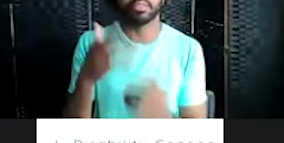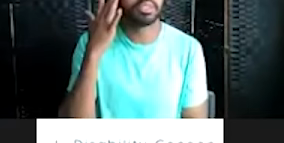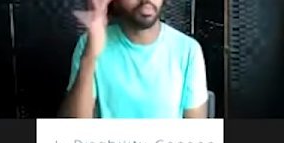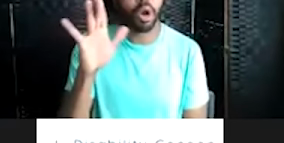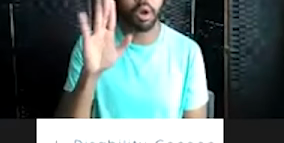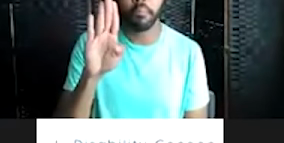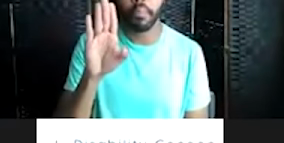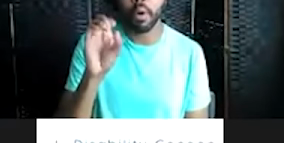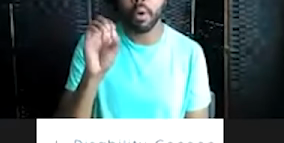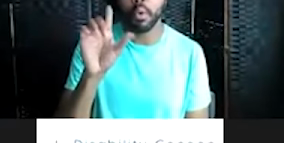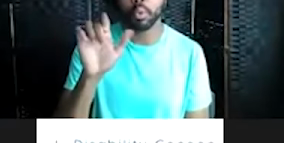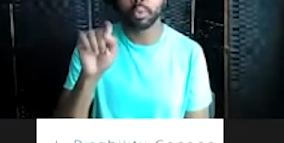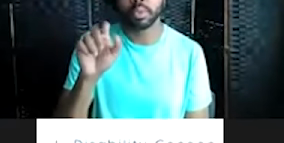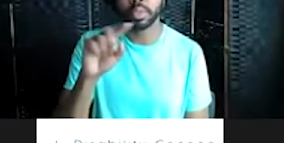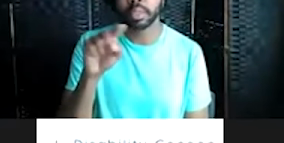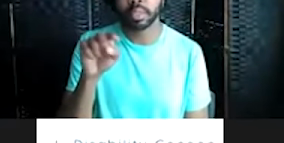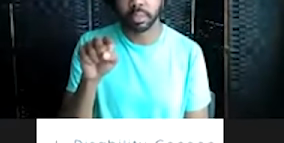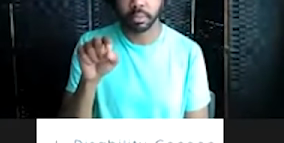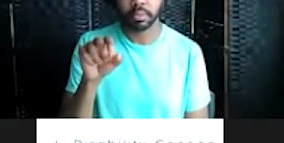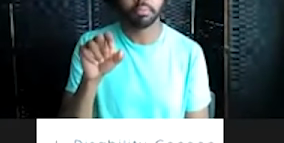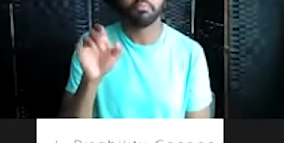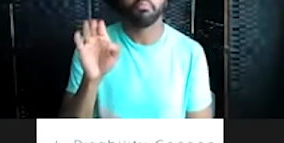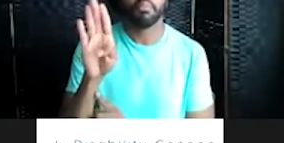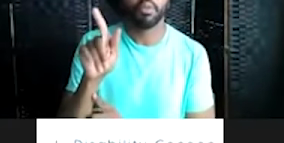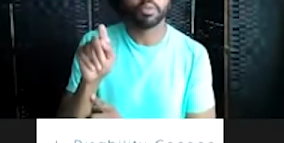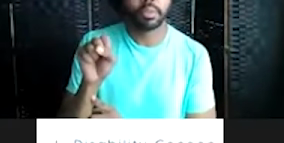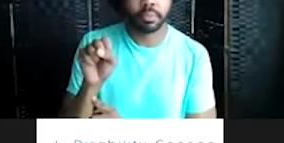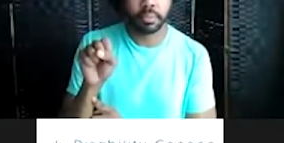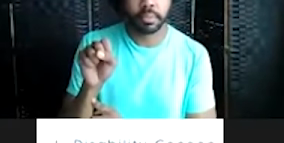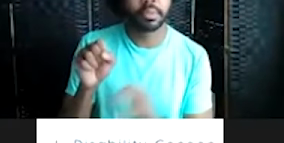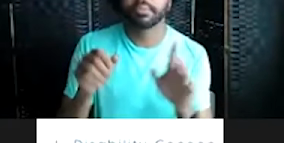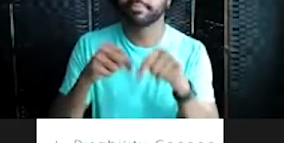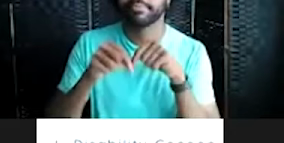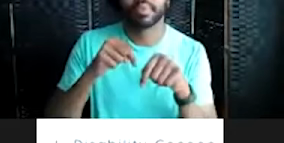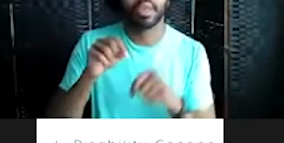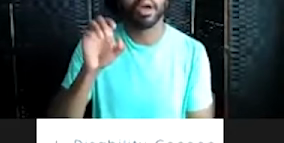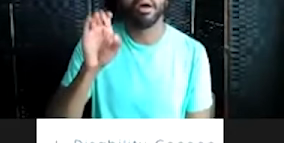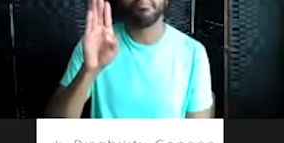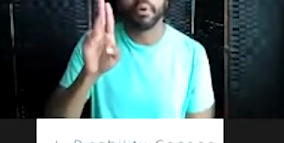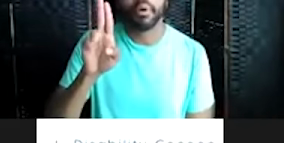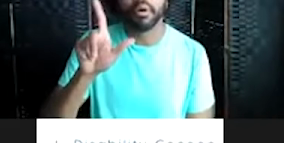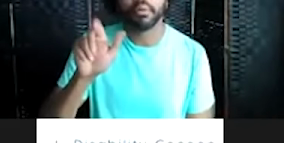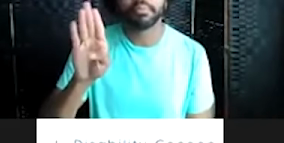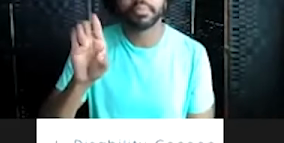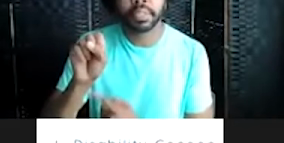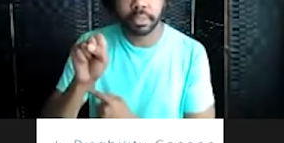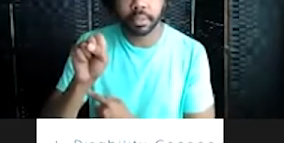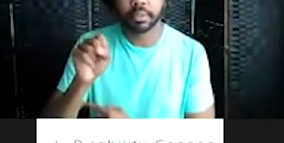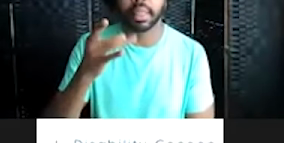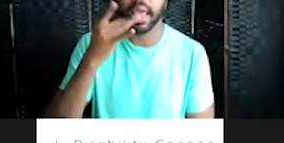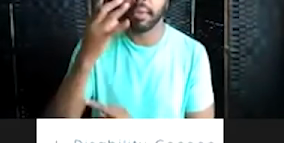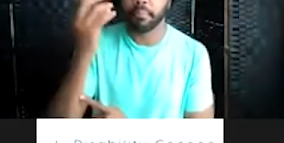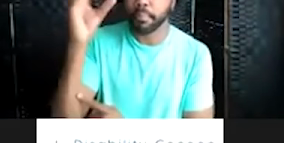but they're actually look like this. Again, we're talking about the